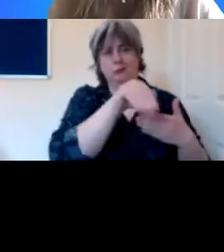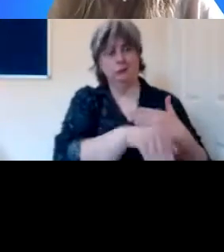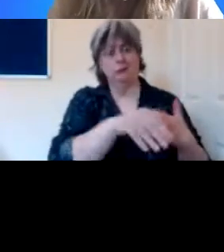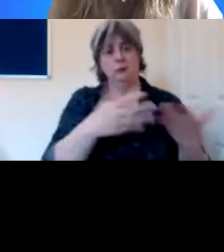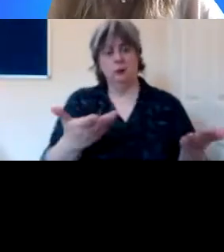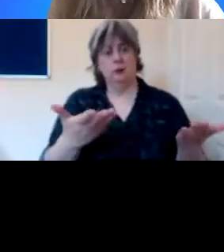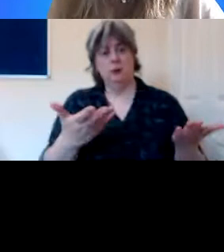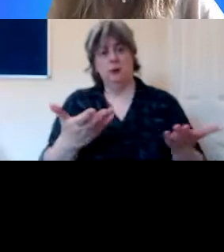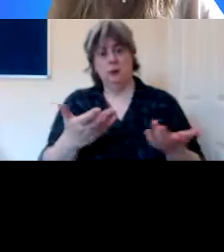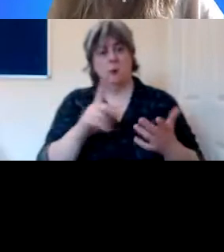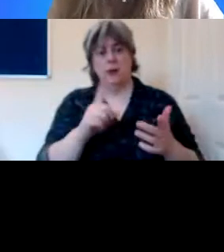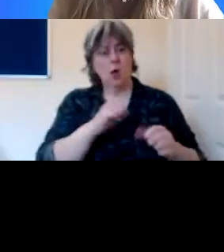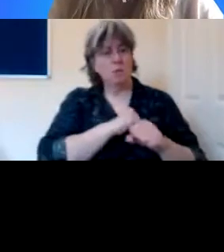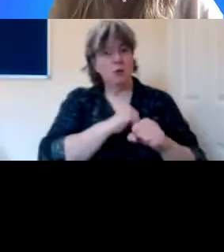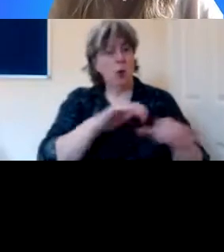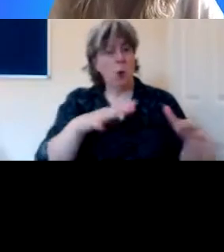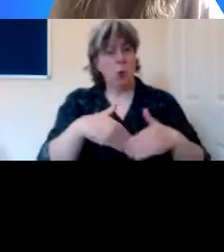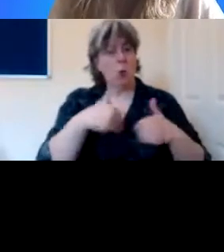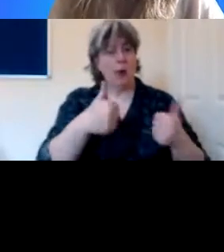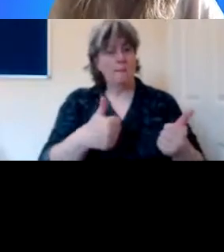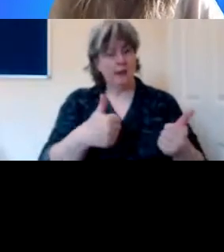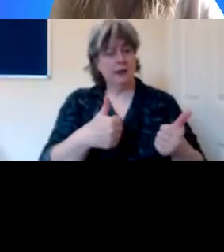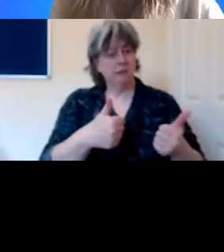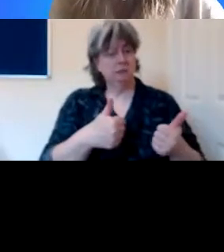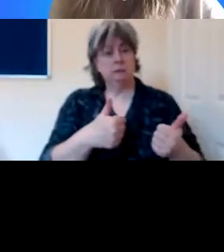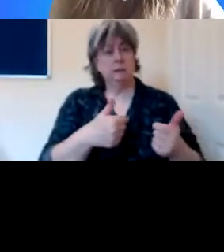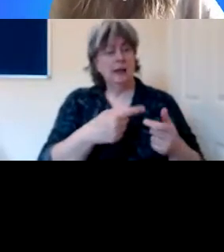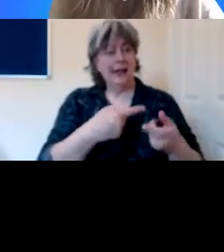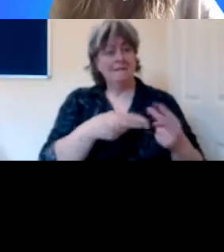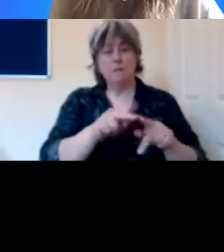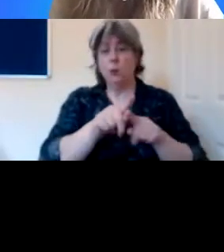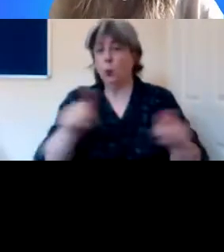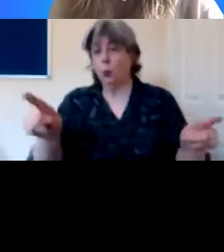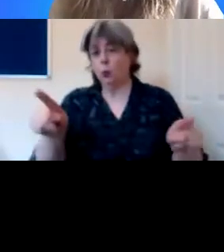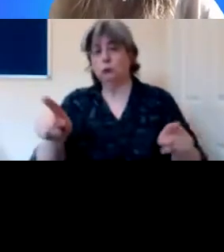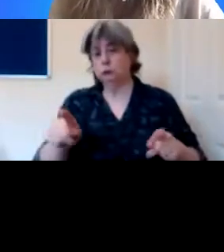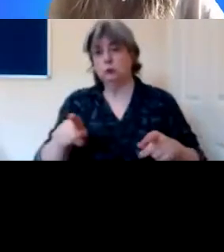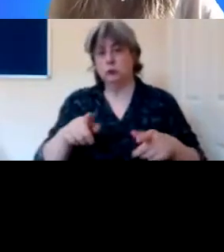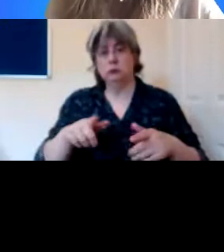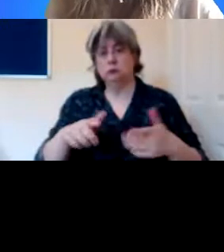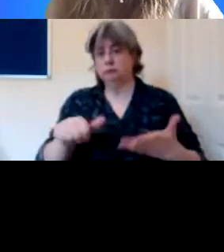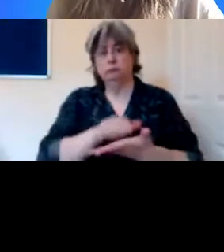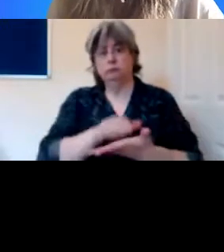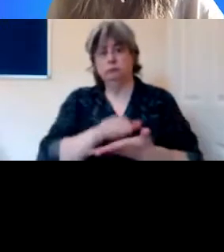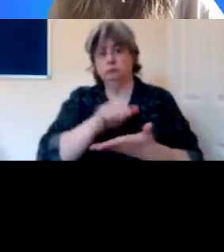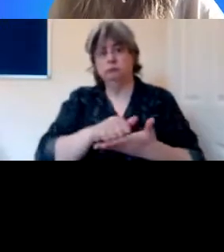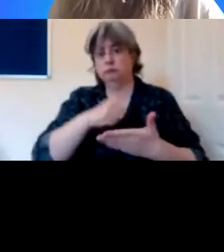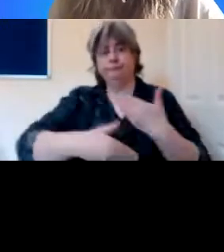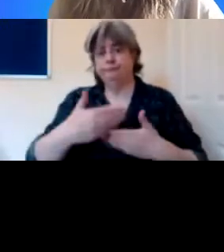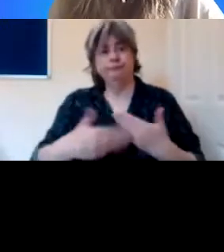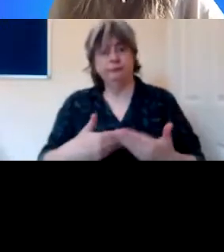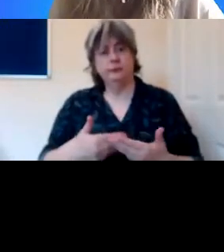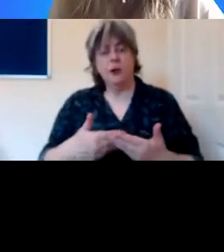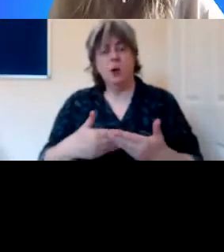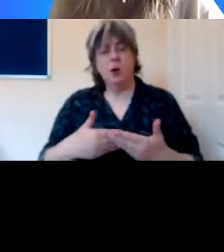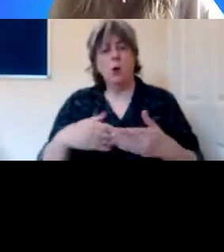if you're not in the right place yourself. And alongside this, we see a potential crisis in recruitment and